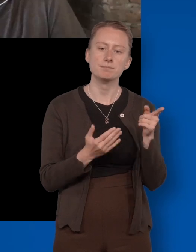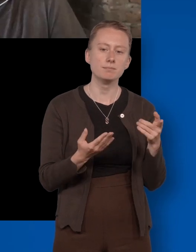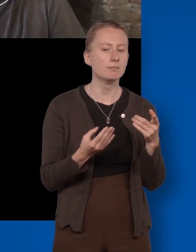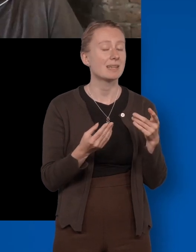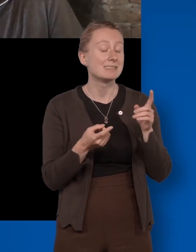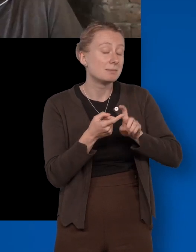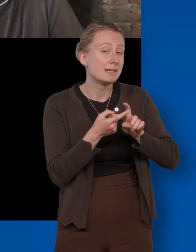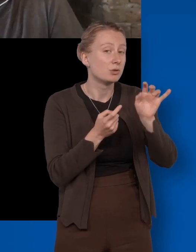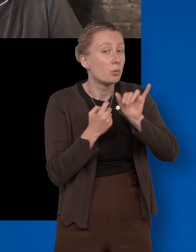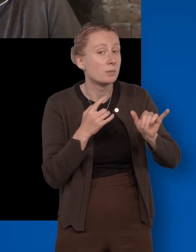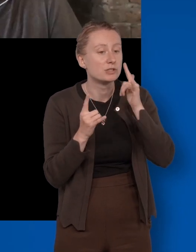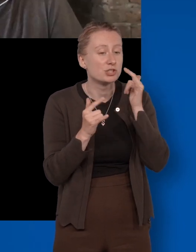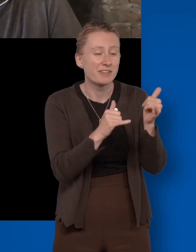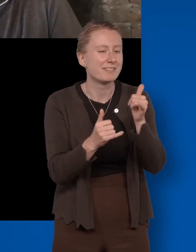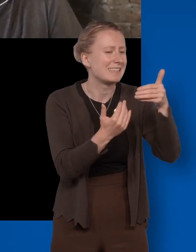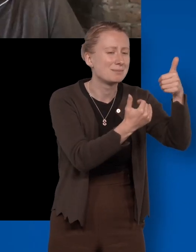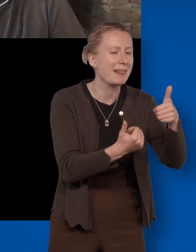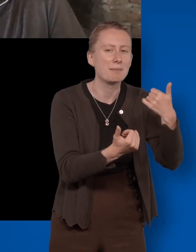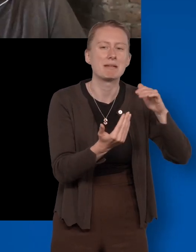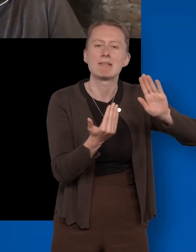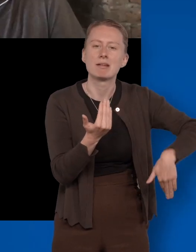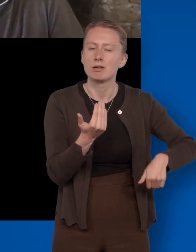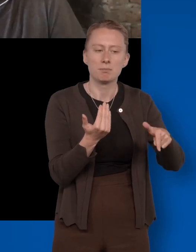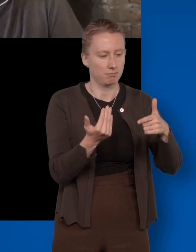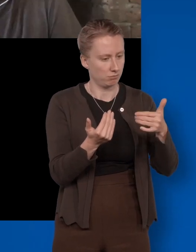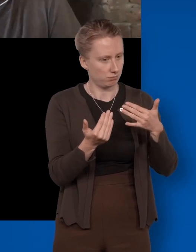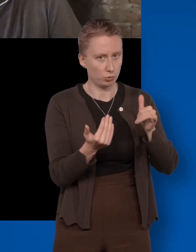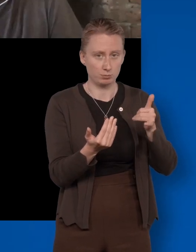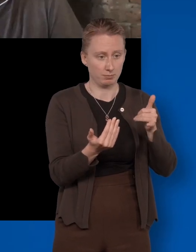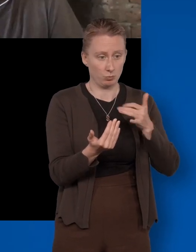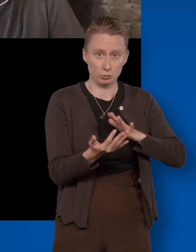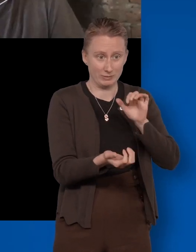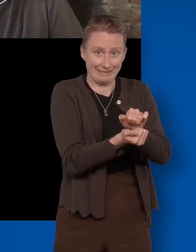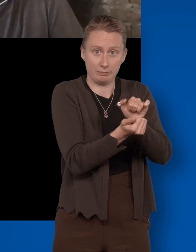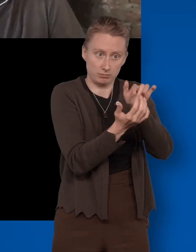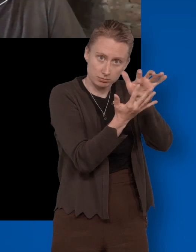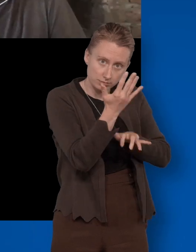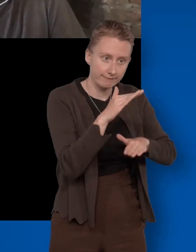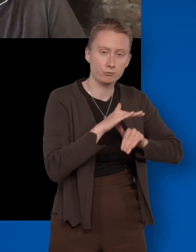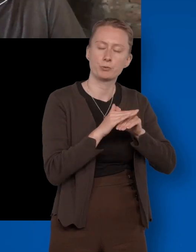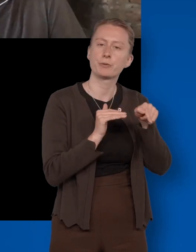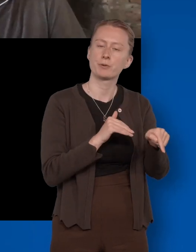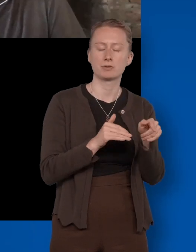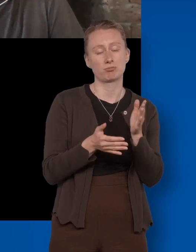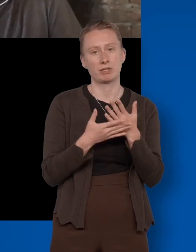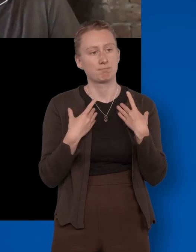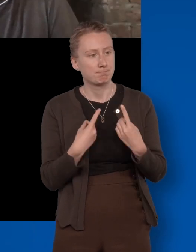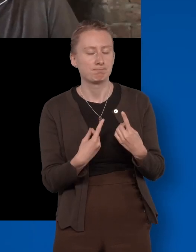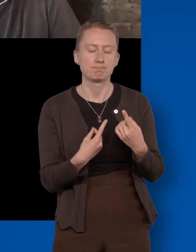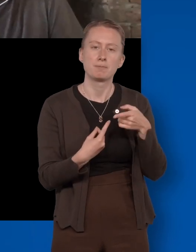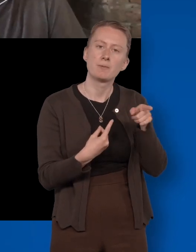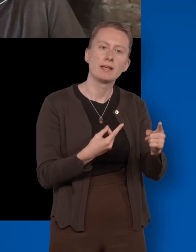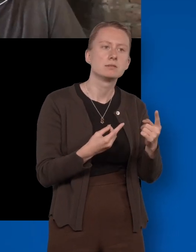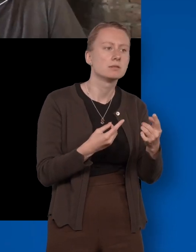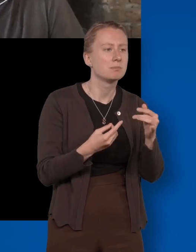Depending on the survey, you might not want to split up as well. You kind of want to group them together. So it's kind of a kind of a thing that